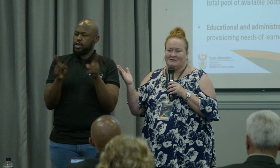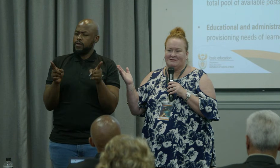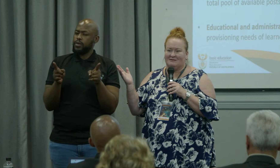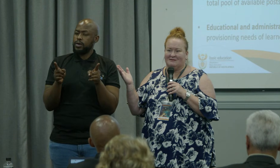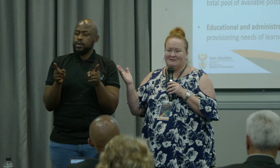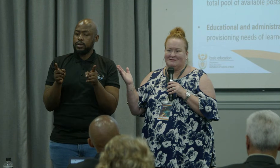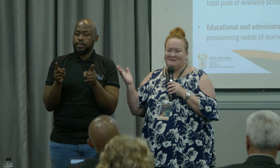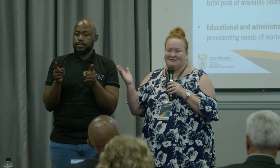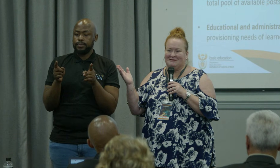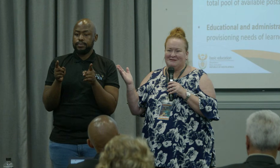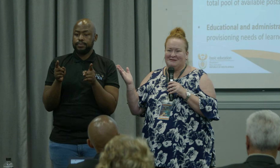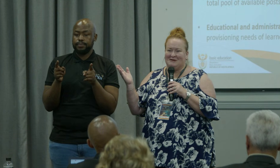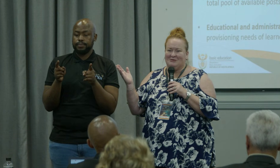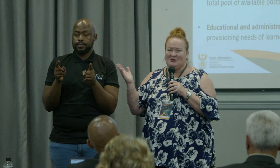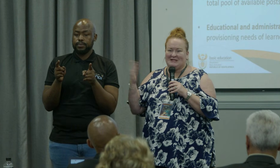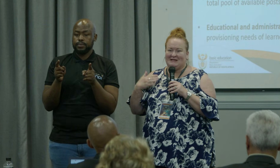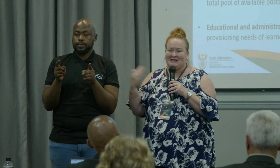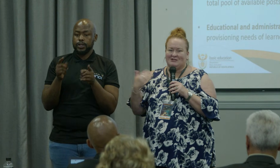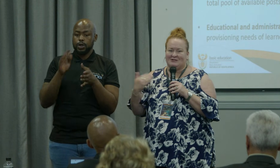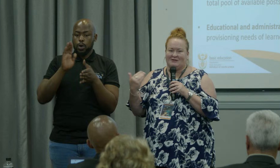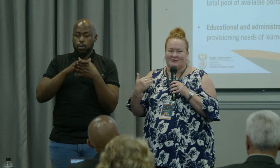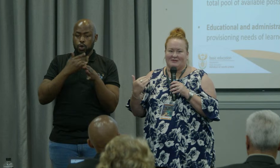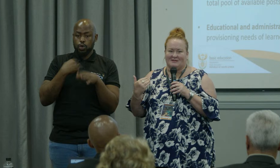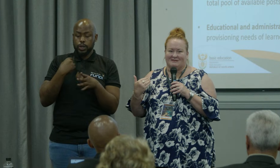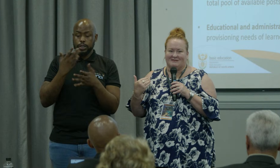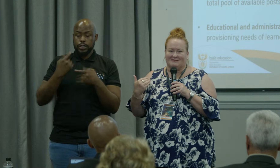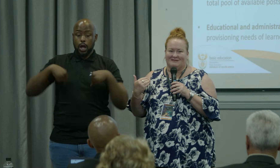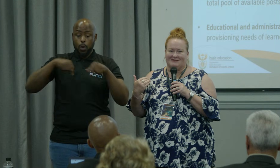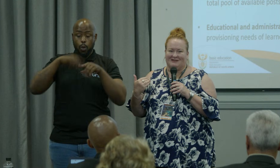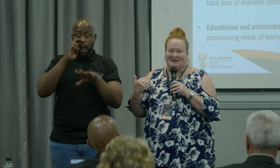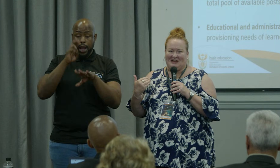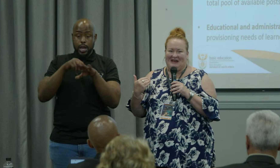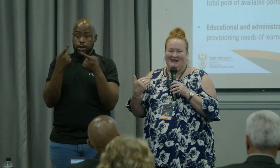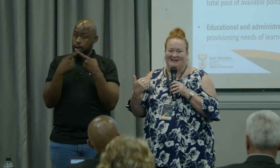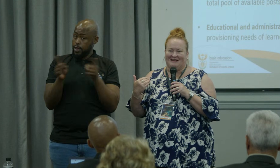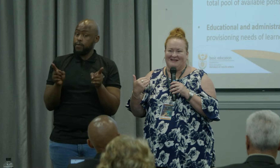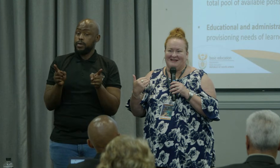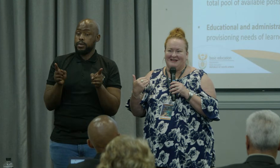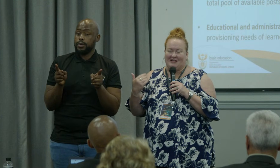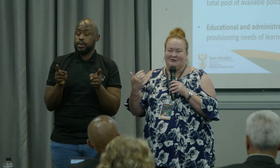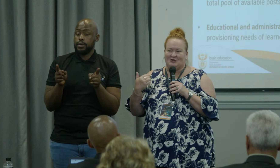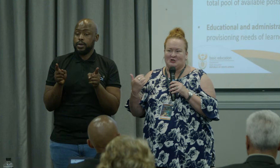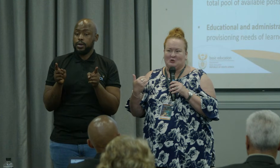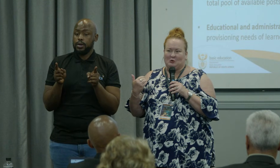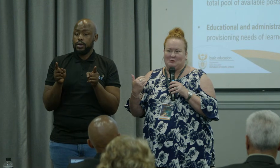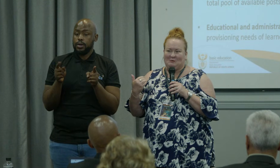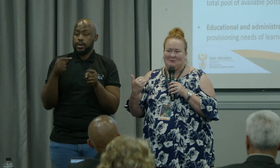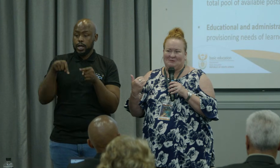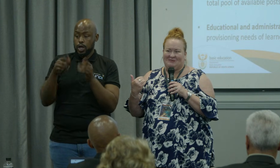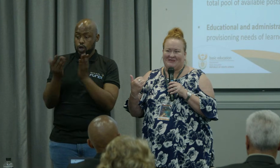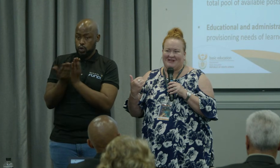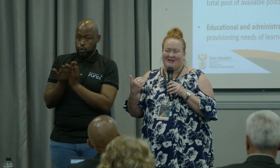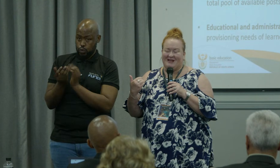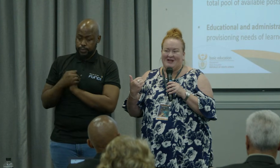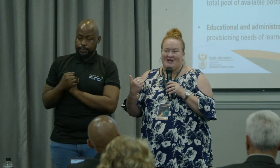different because our needs are different, okay, in the school.